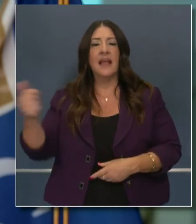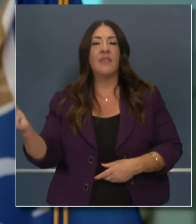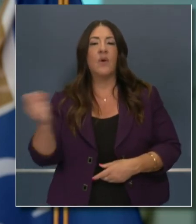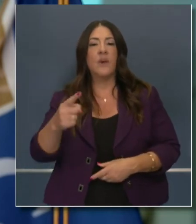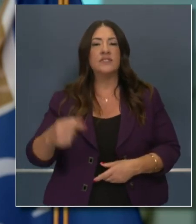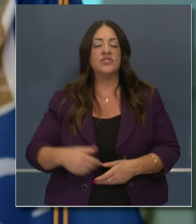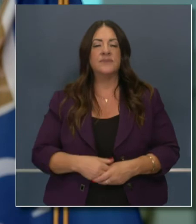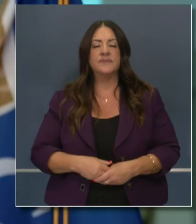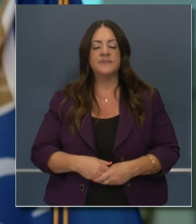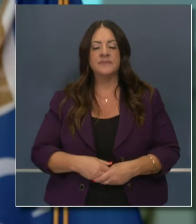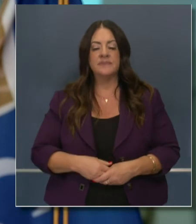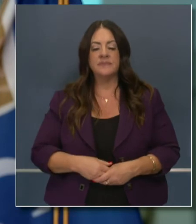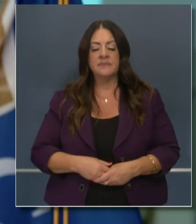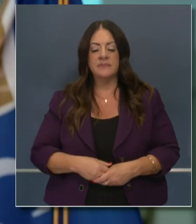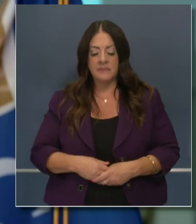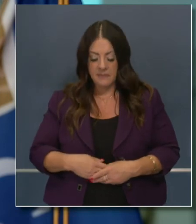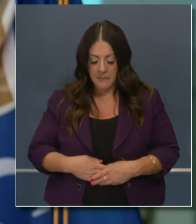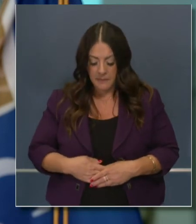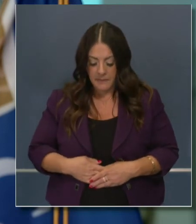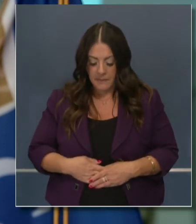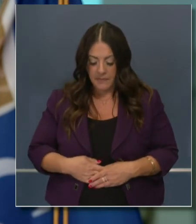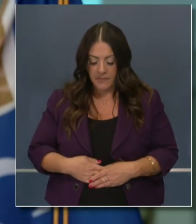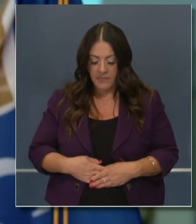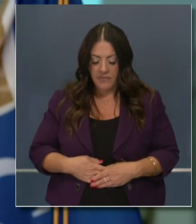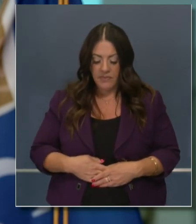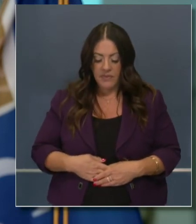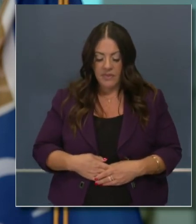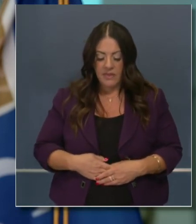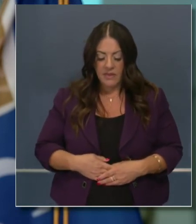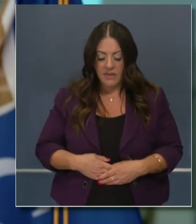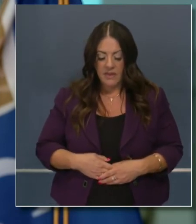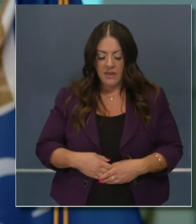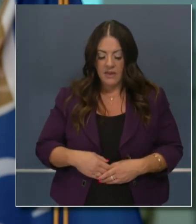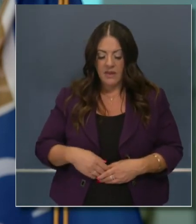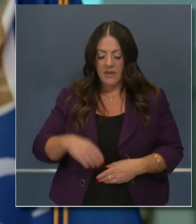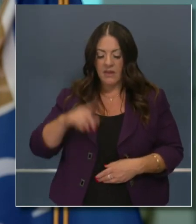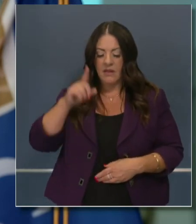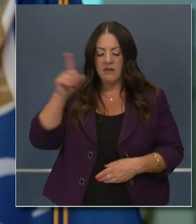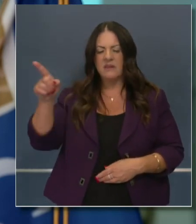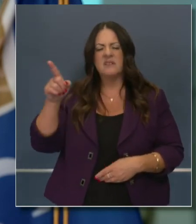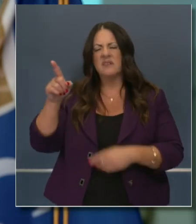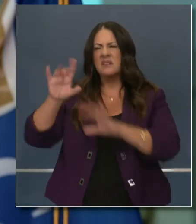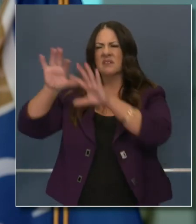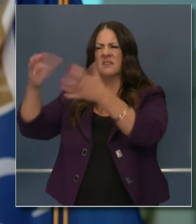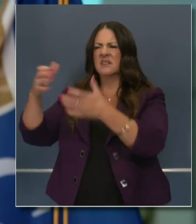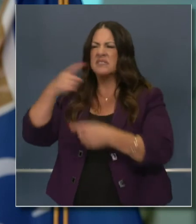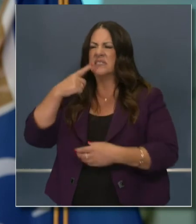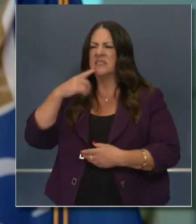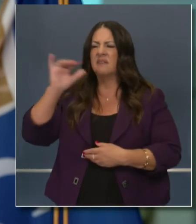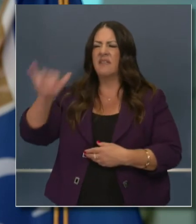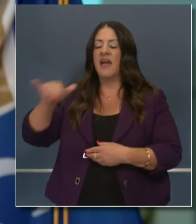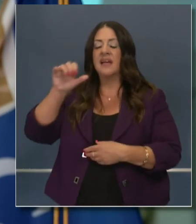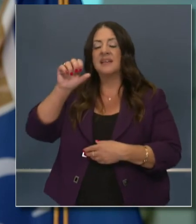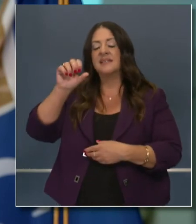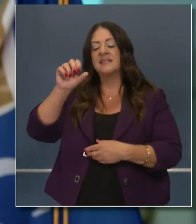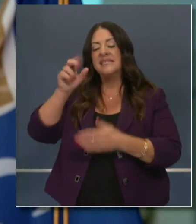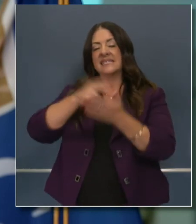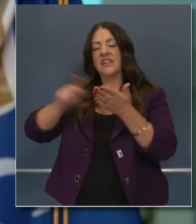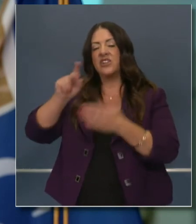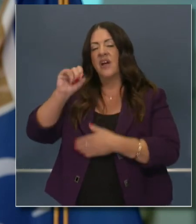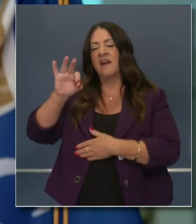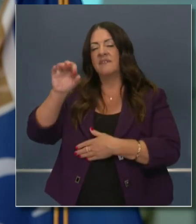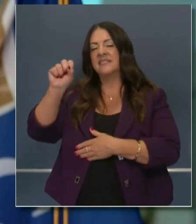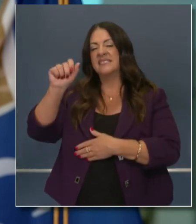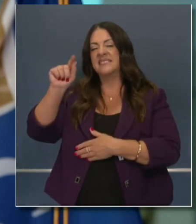Hi, Governor. The Secretary of State's office is spending $35 million on a voter outreach campaign called Vote